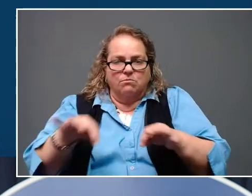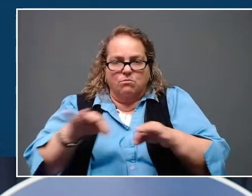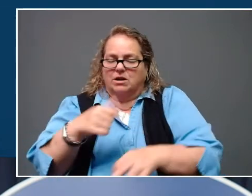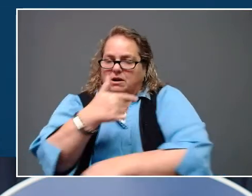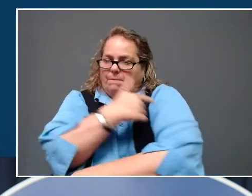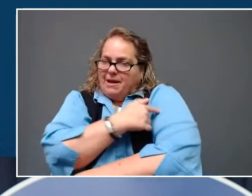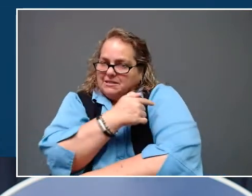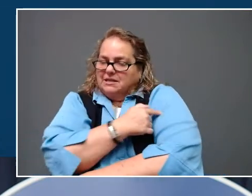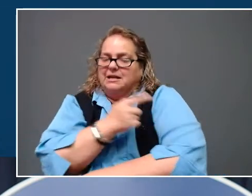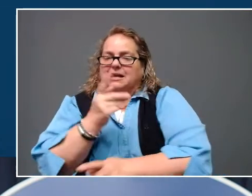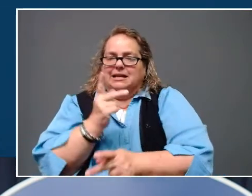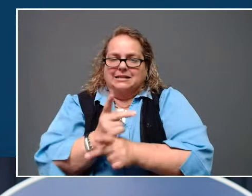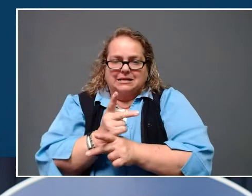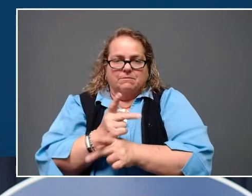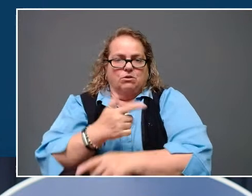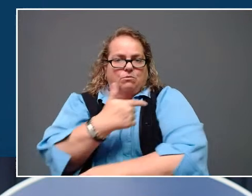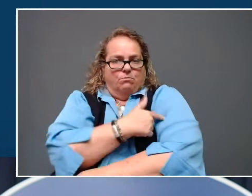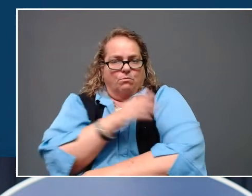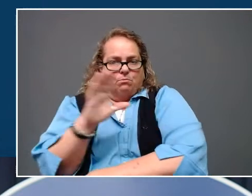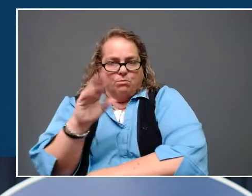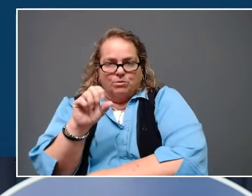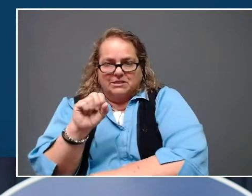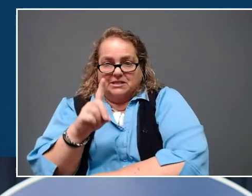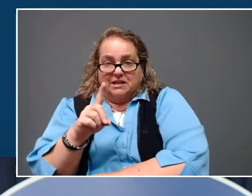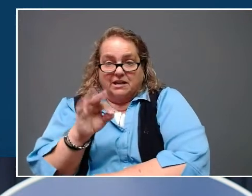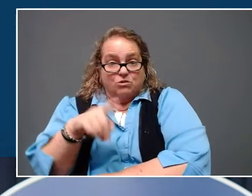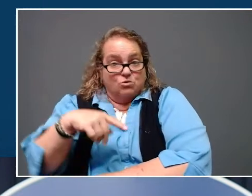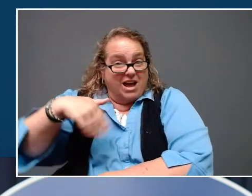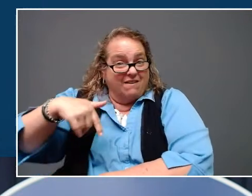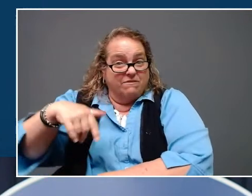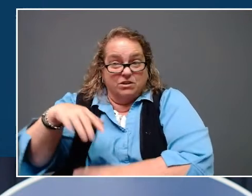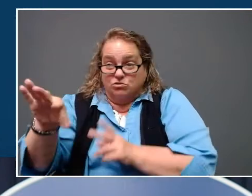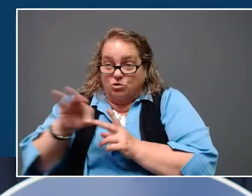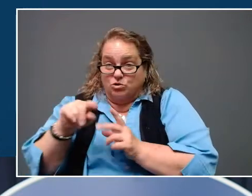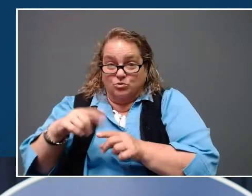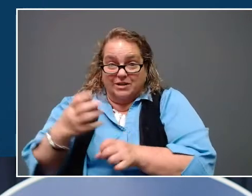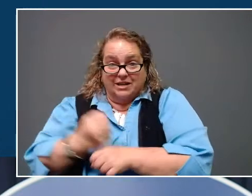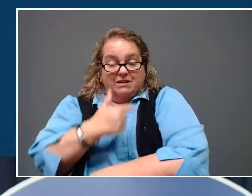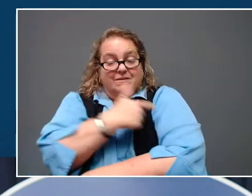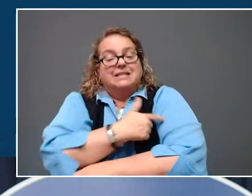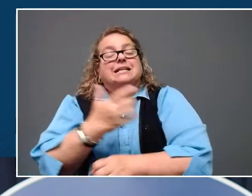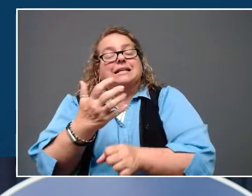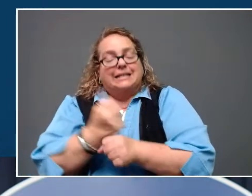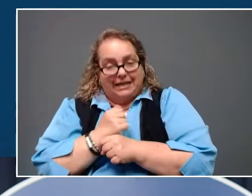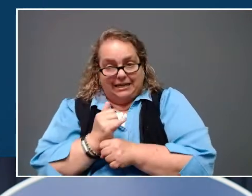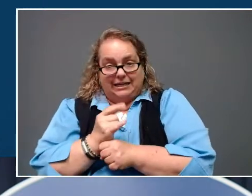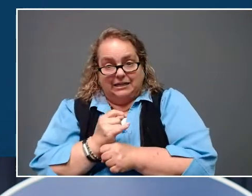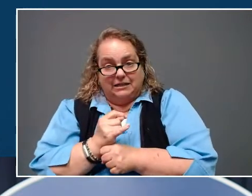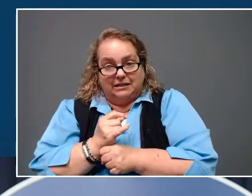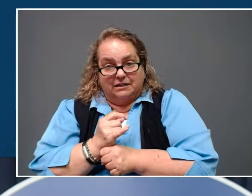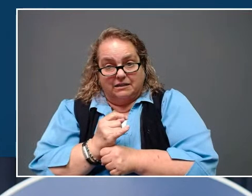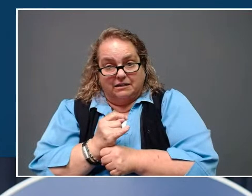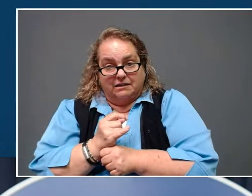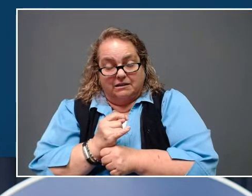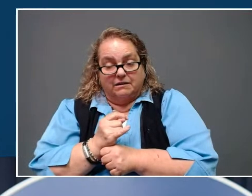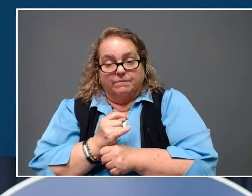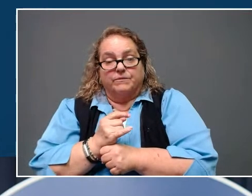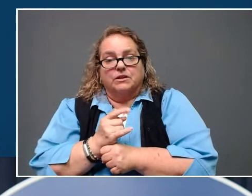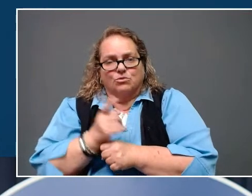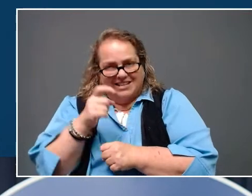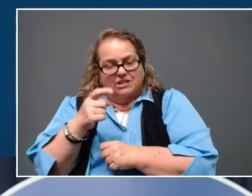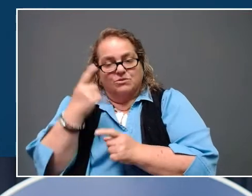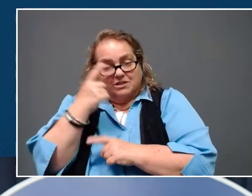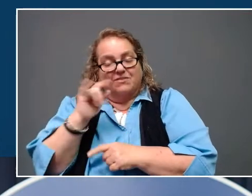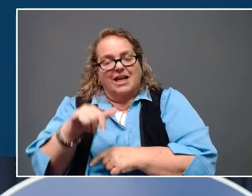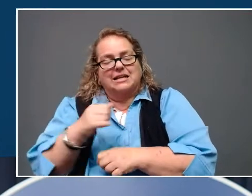vaccine. It's really important, if you haven't chosen to get vaccinated yet, that you reconsider that and hopefully go get vaccinated. It is the safest